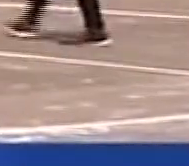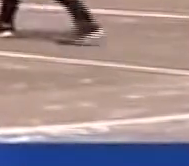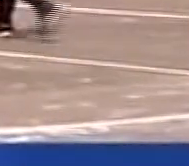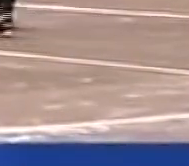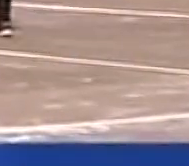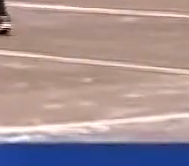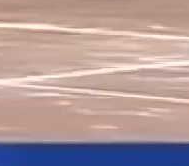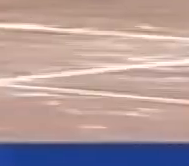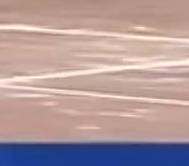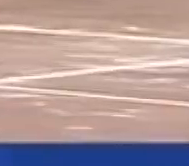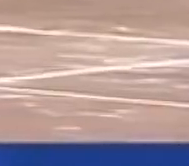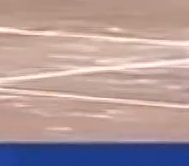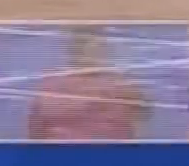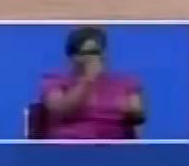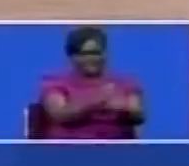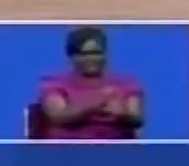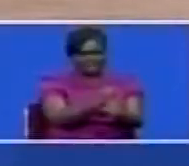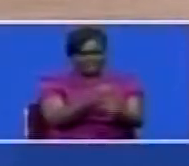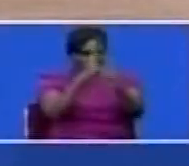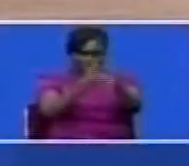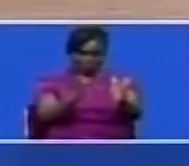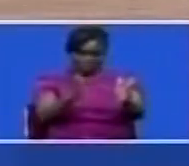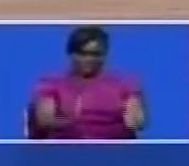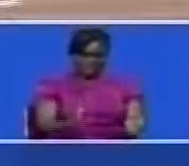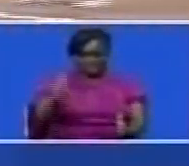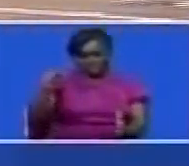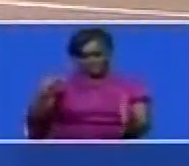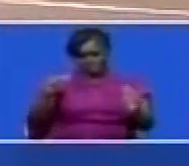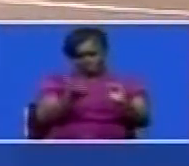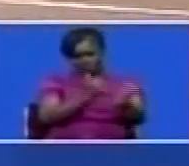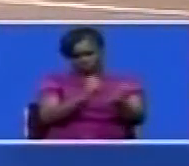ya Afrika yataandaliwa mwaka ujao nchini. Robinson Okenye, KTN Michezo.